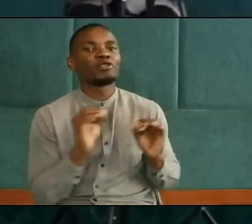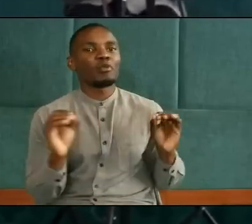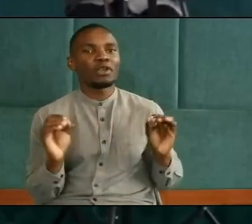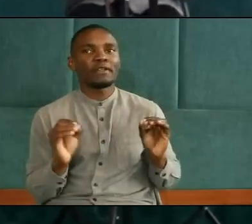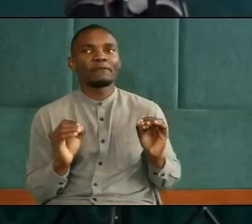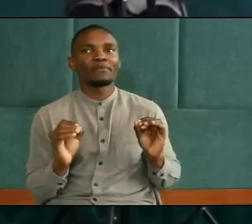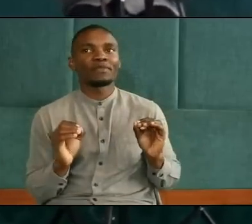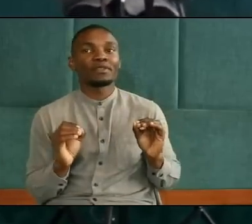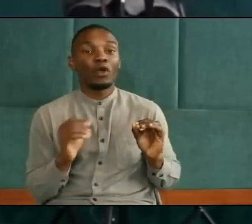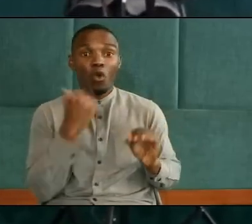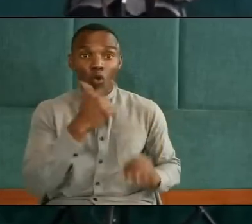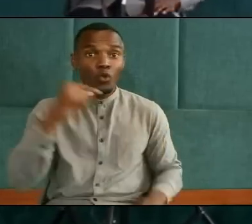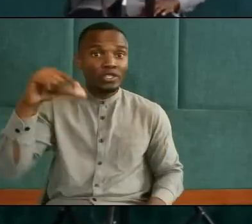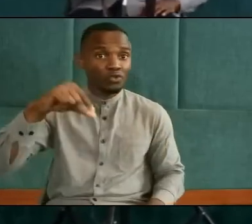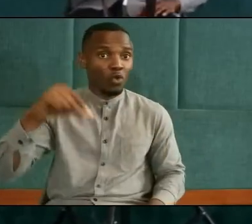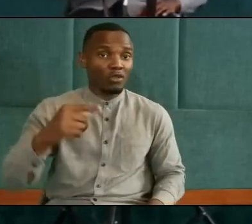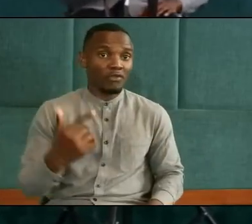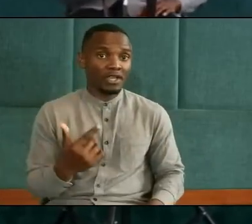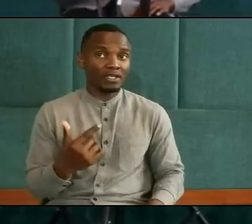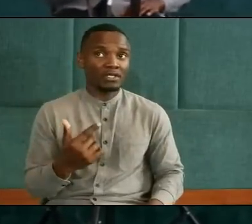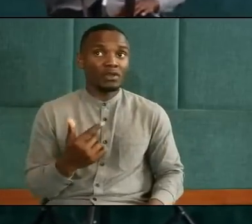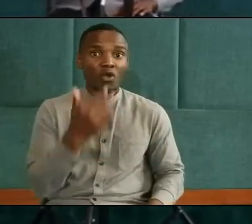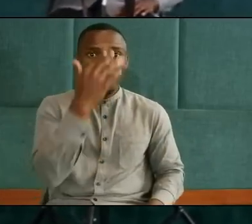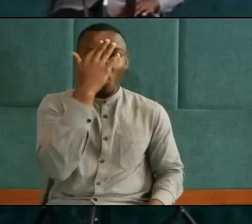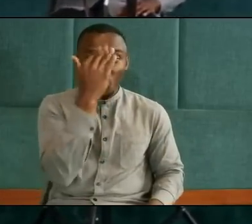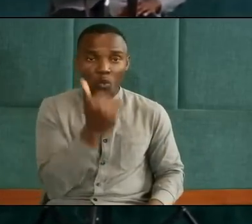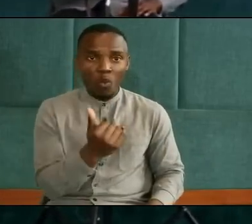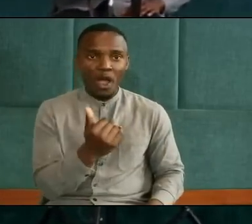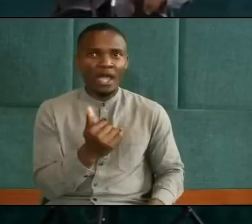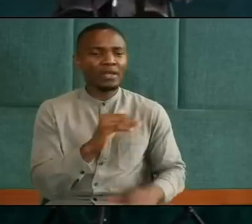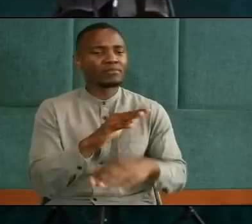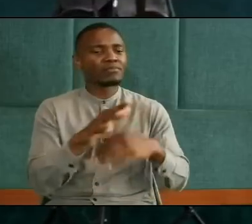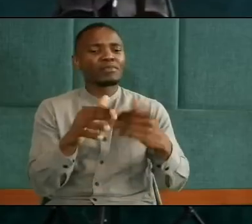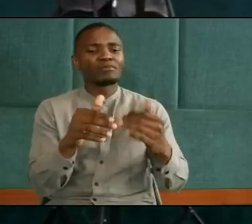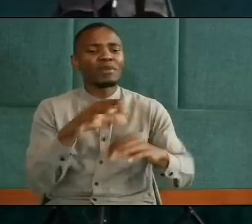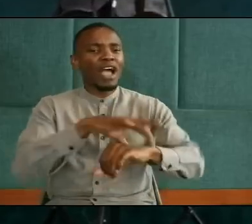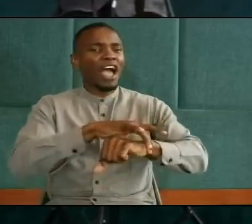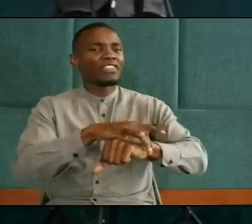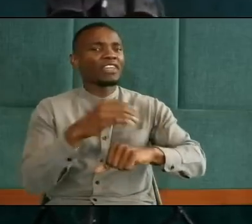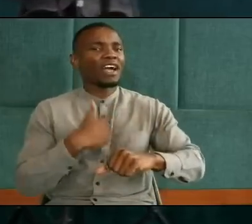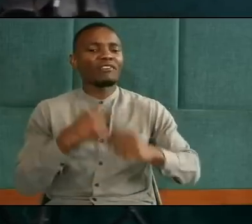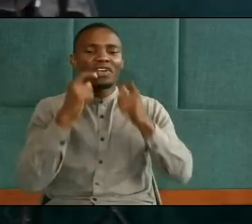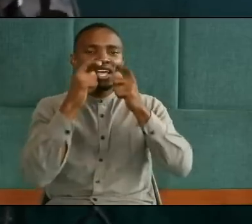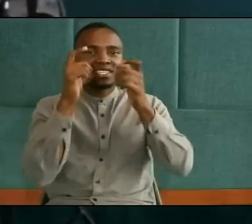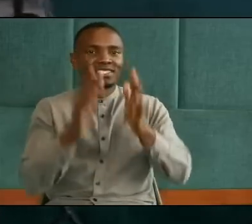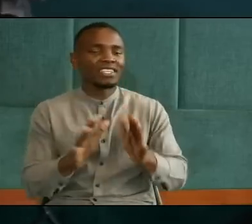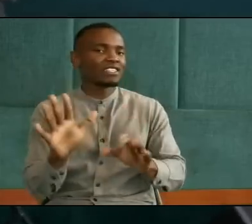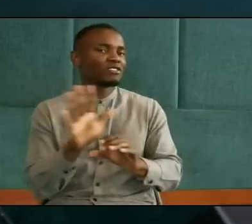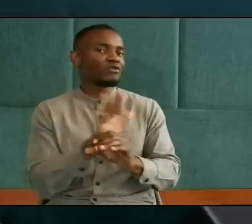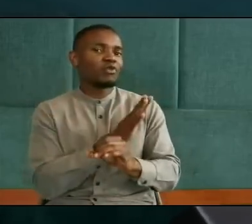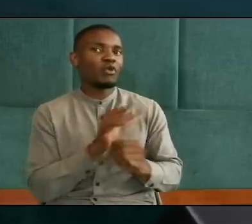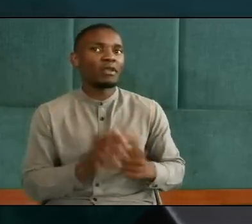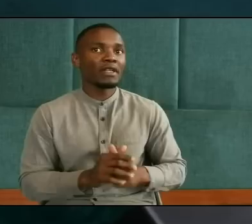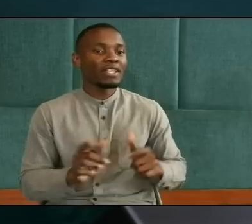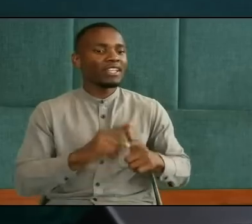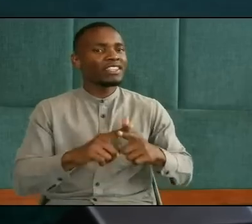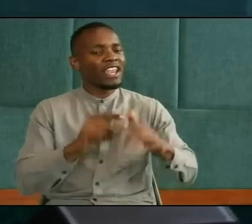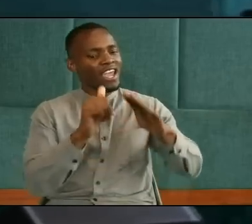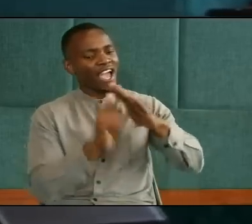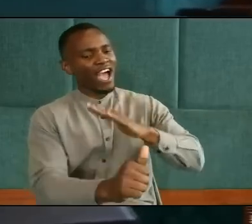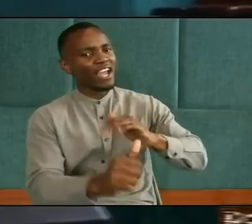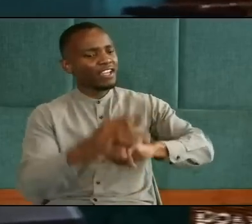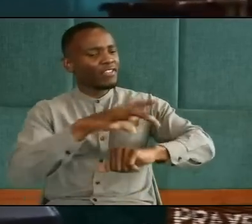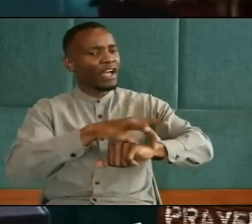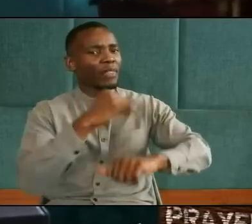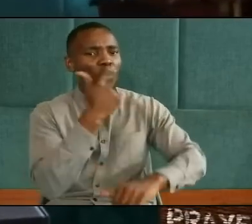anybody qualified, because it's all sinners on earth. And they search underneath the earth. Who do you think